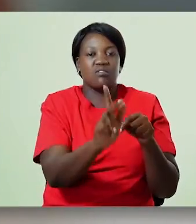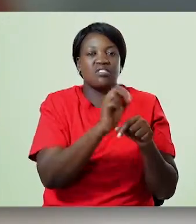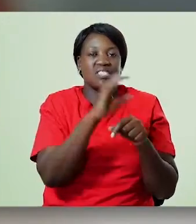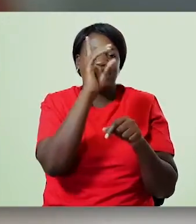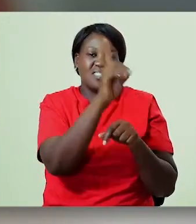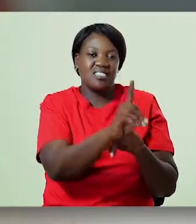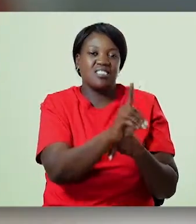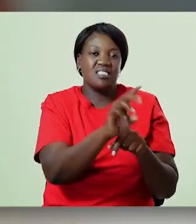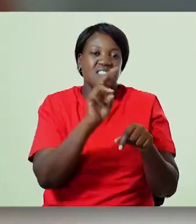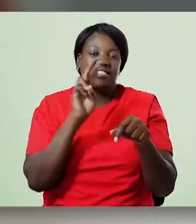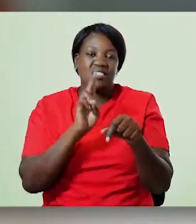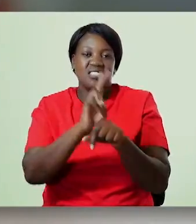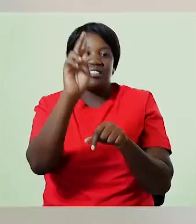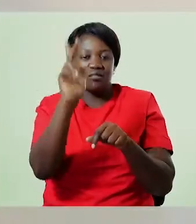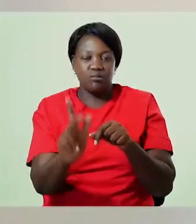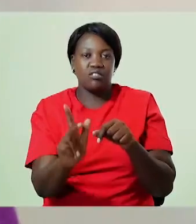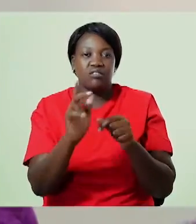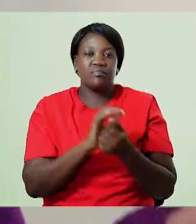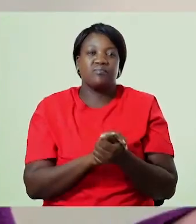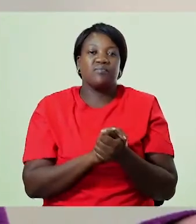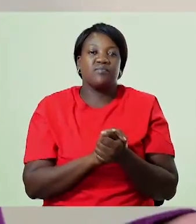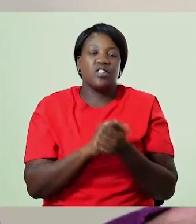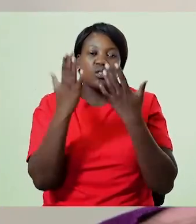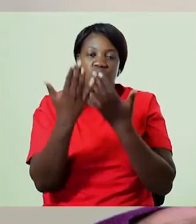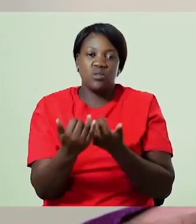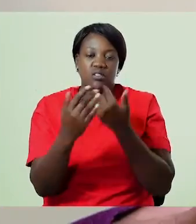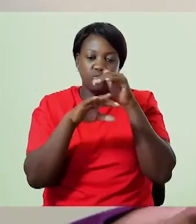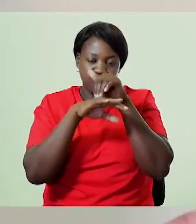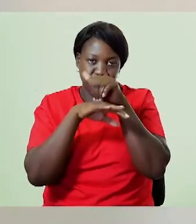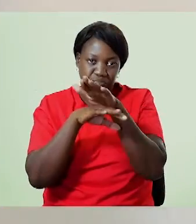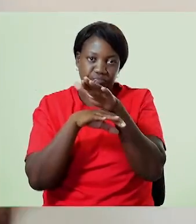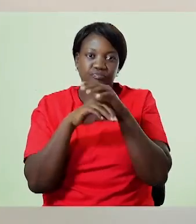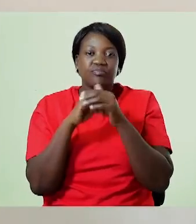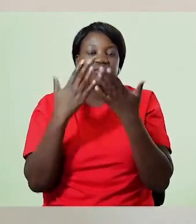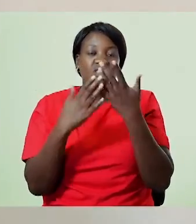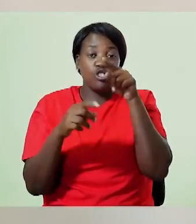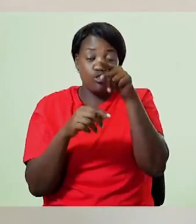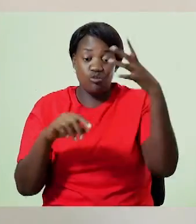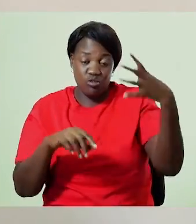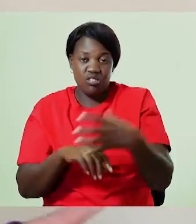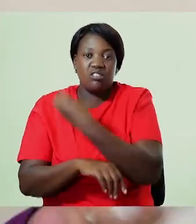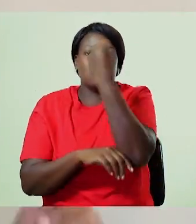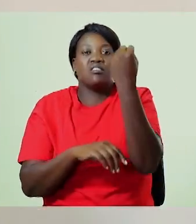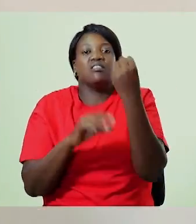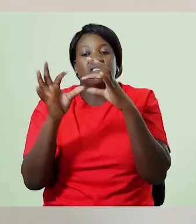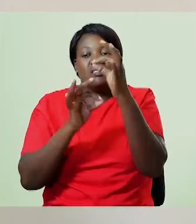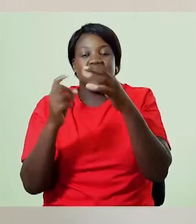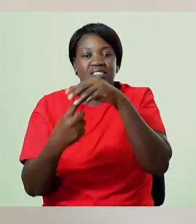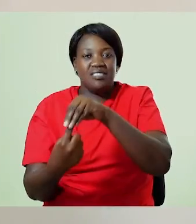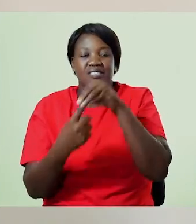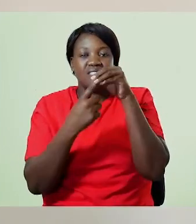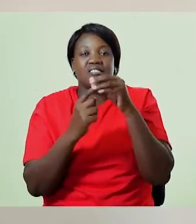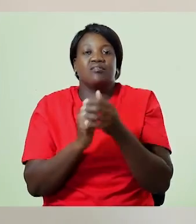or D, second person? We're waiting for your SMS. Maybe you could be the lucky winner of our special